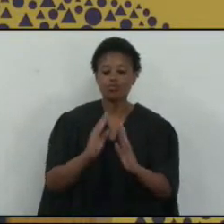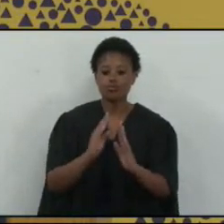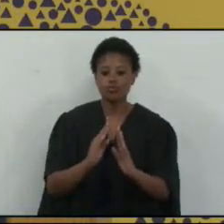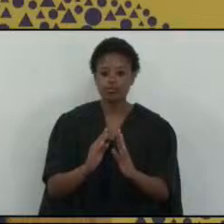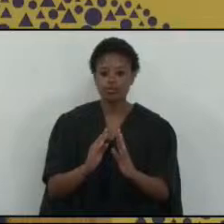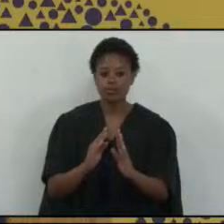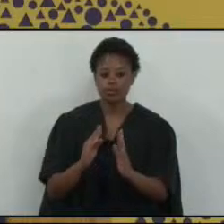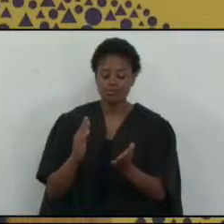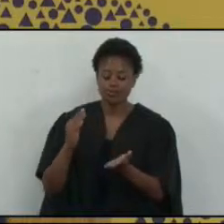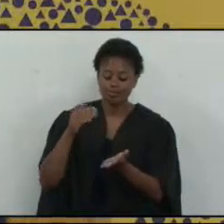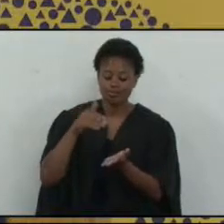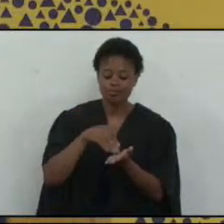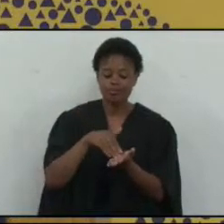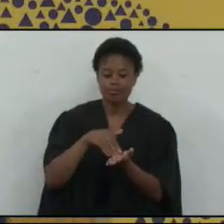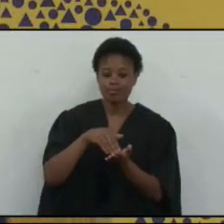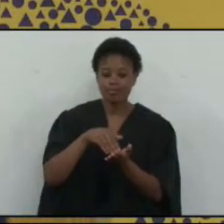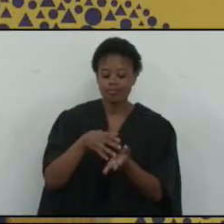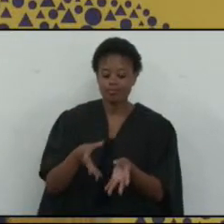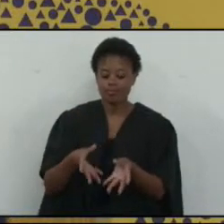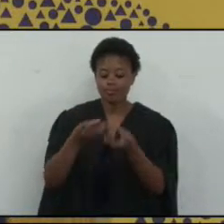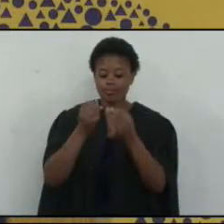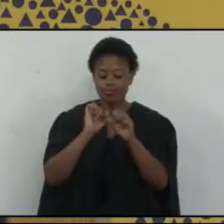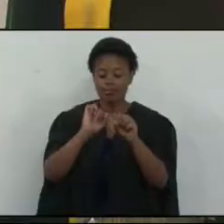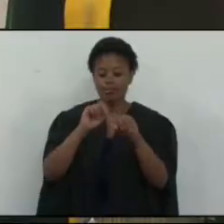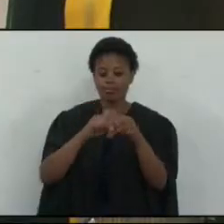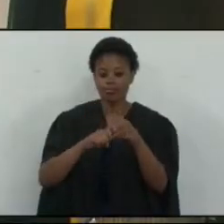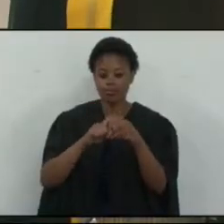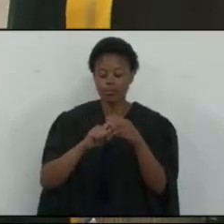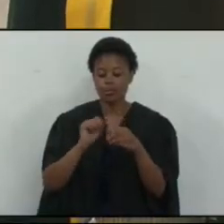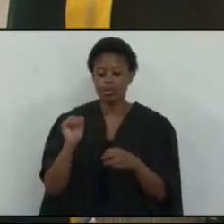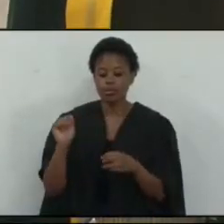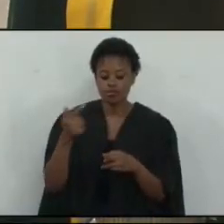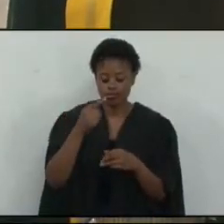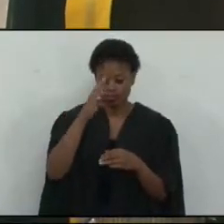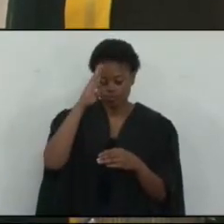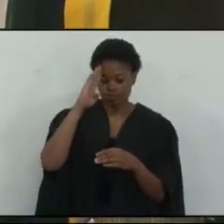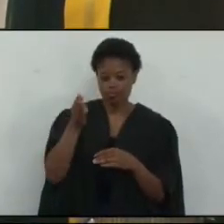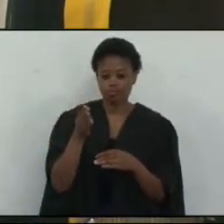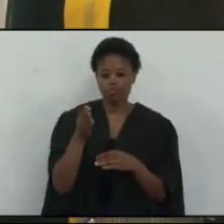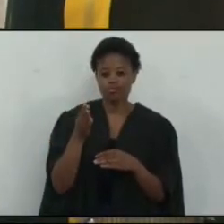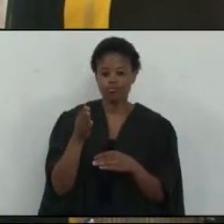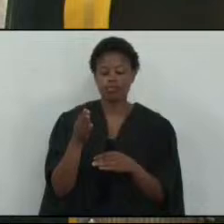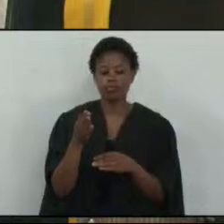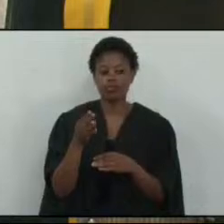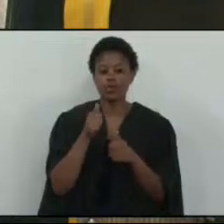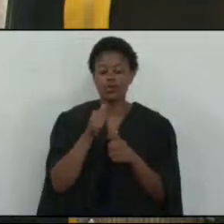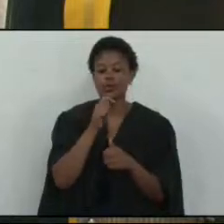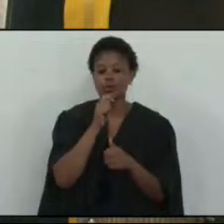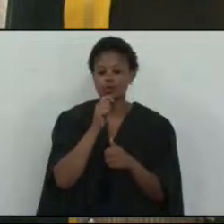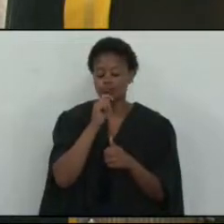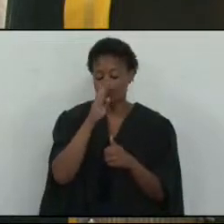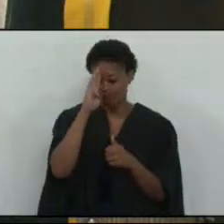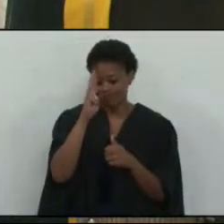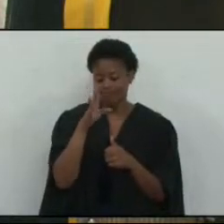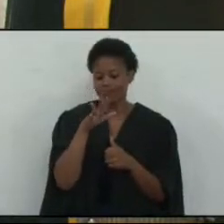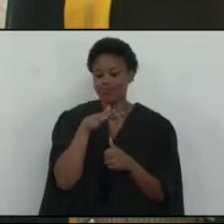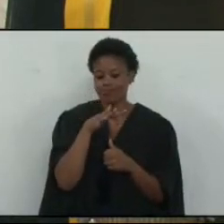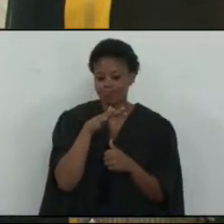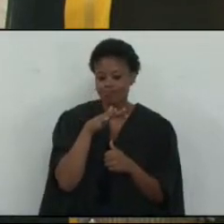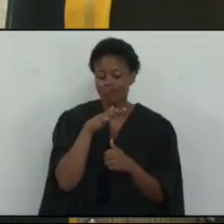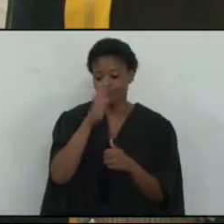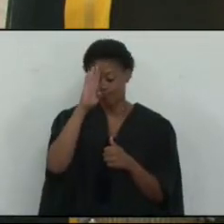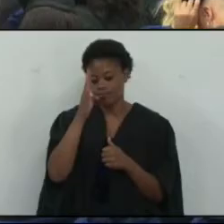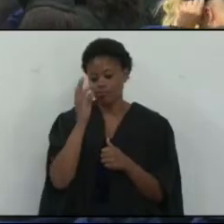the attainment of your degree. Kuni nonke ndiyanibulisa. Good morning, goeiemorgen,